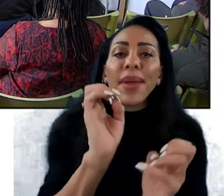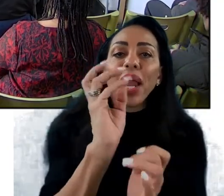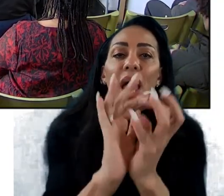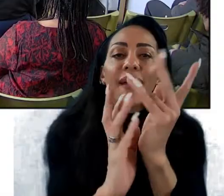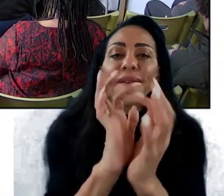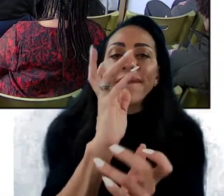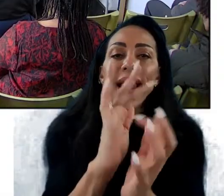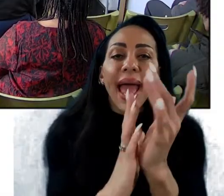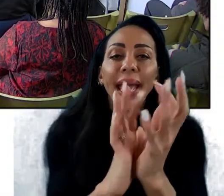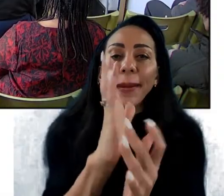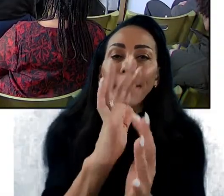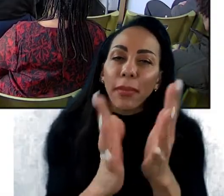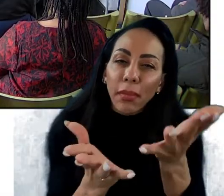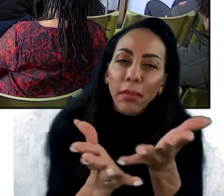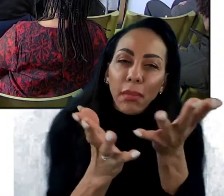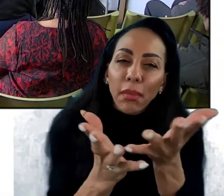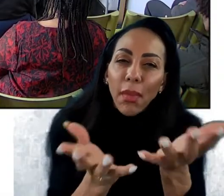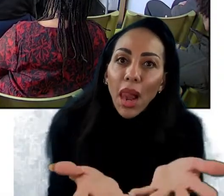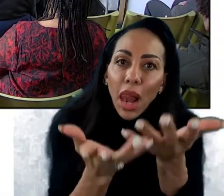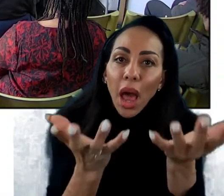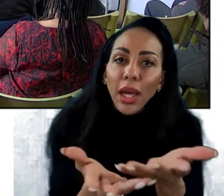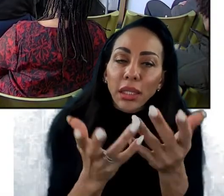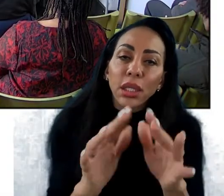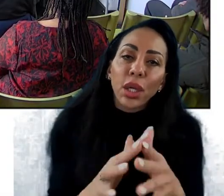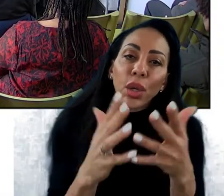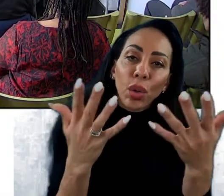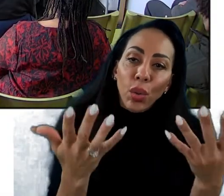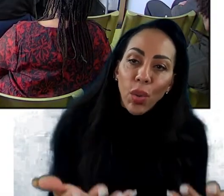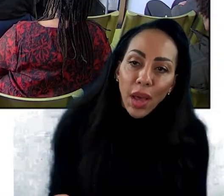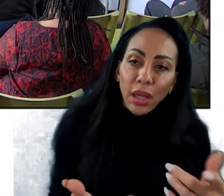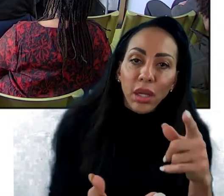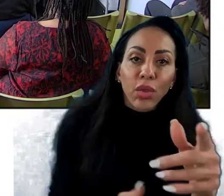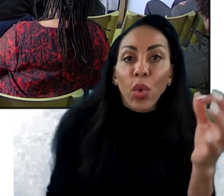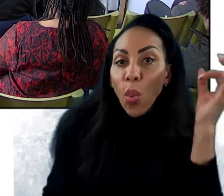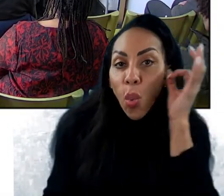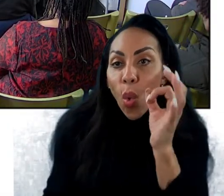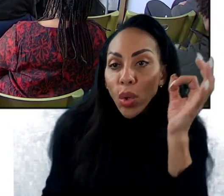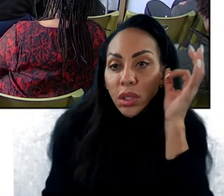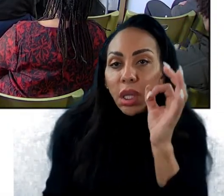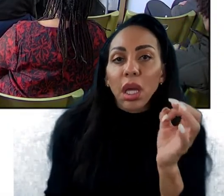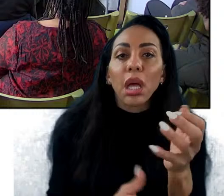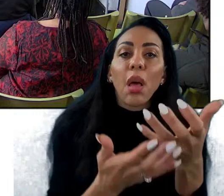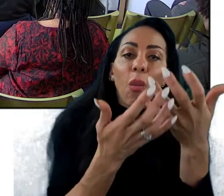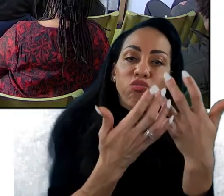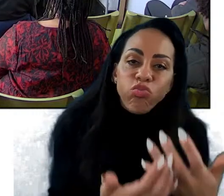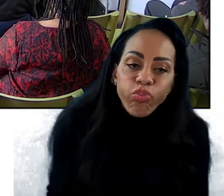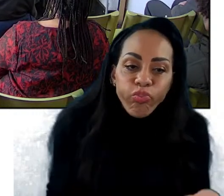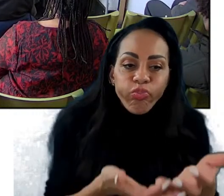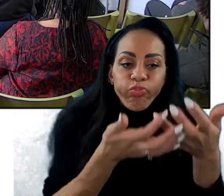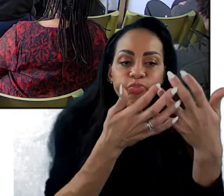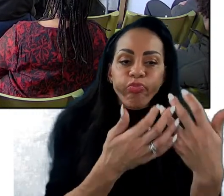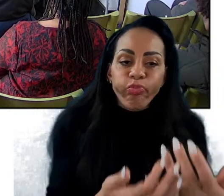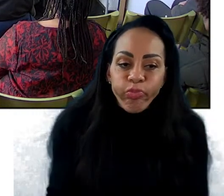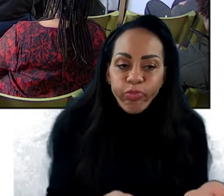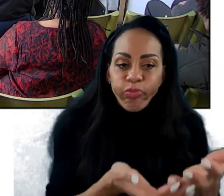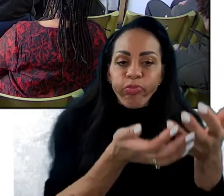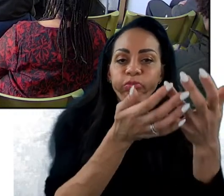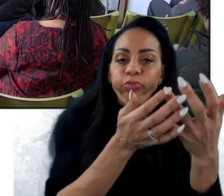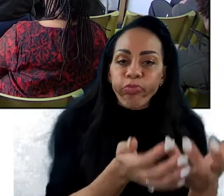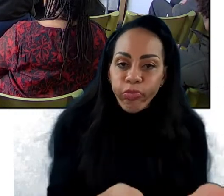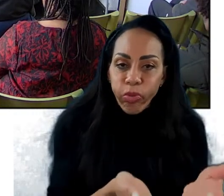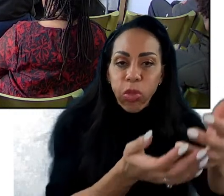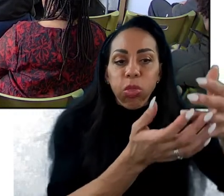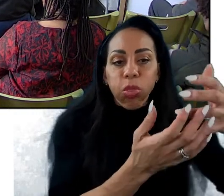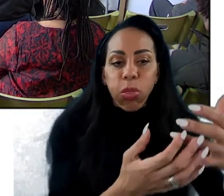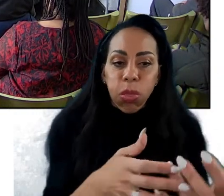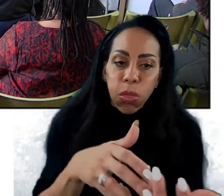more. Whereas the icosahedron, which is water, that one's very heavy. It's very damped. It sloshes